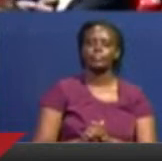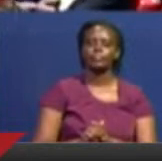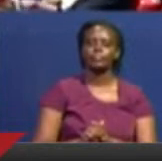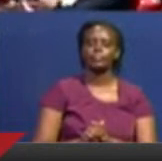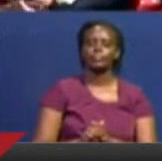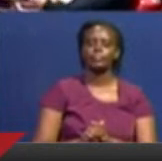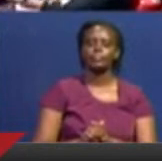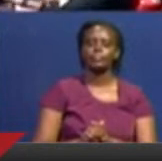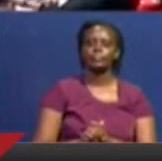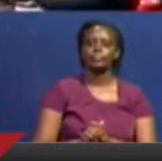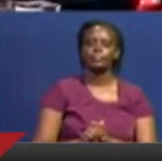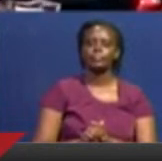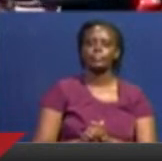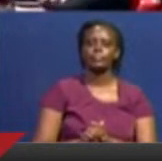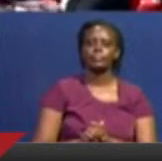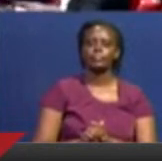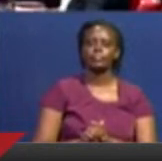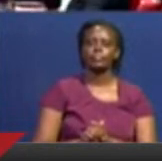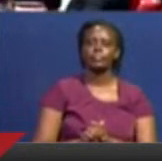Okay.